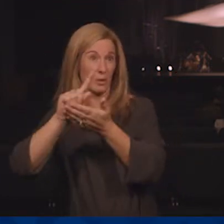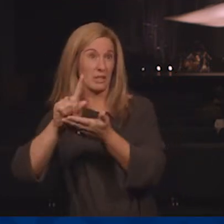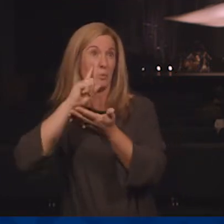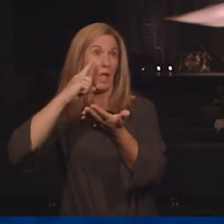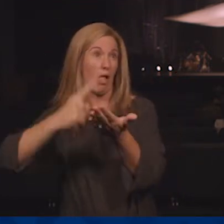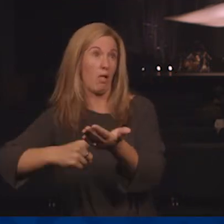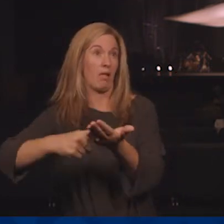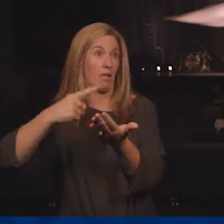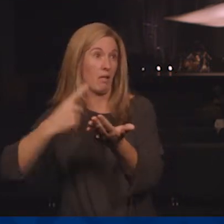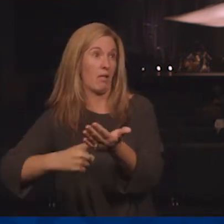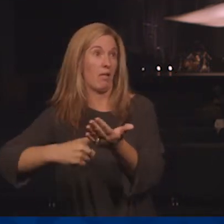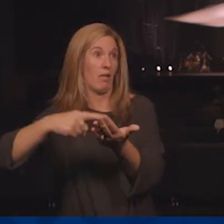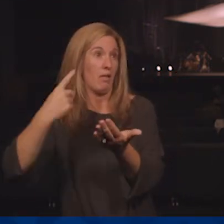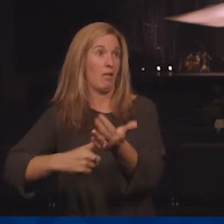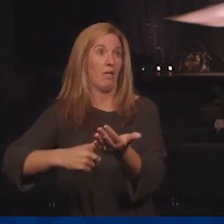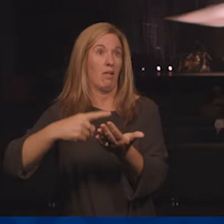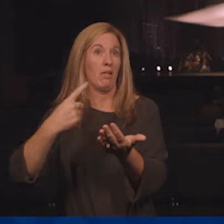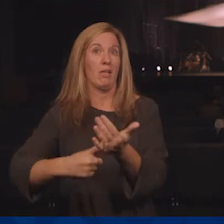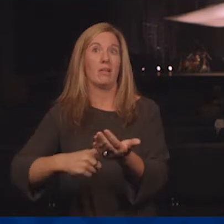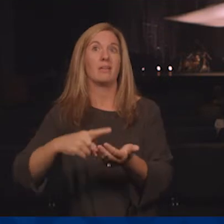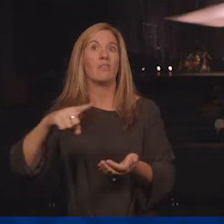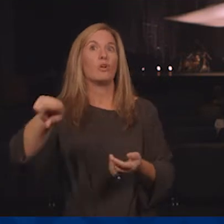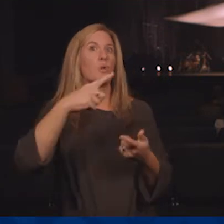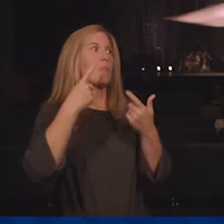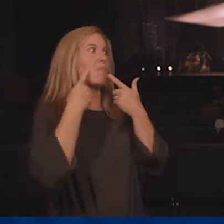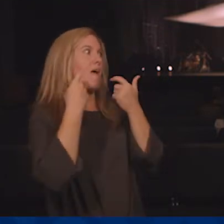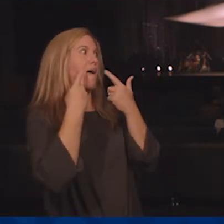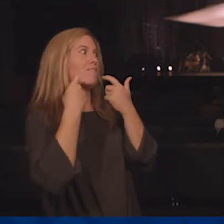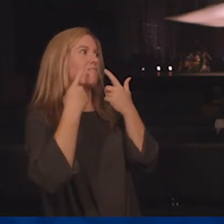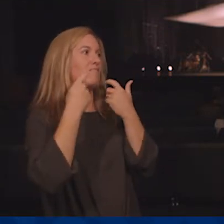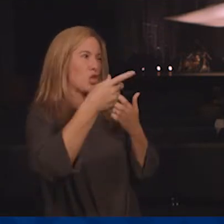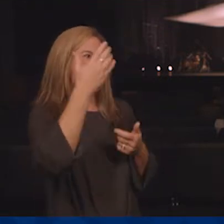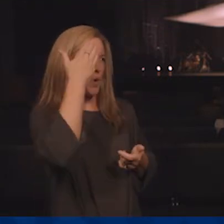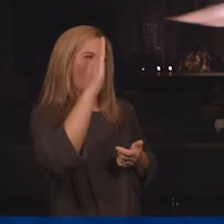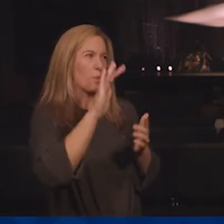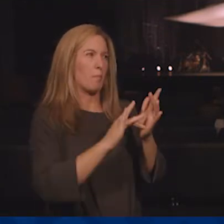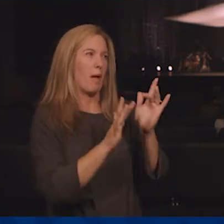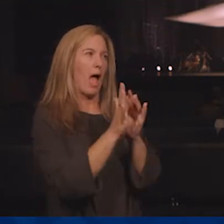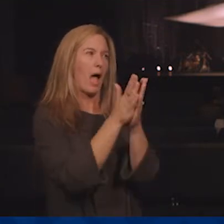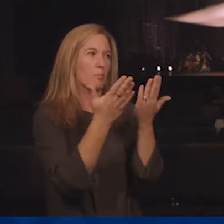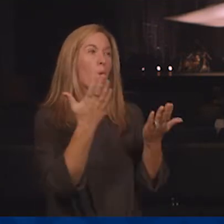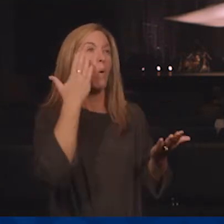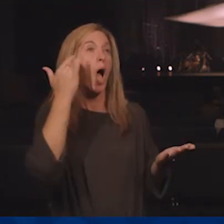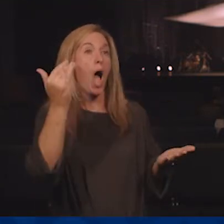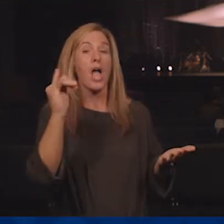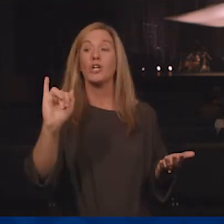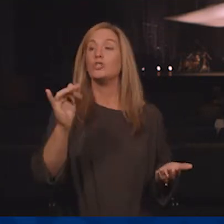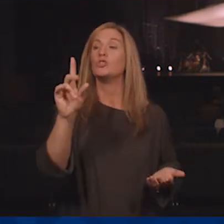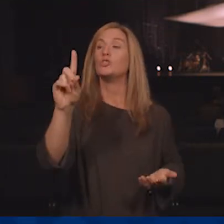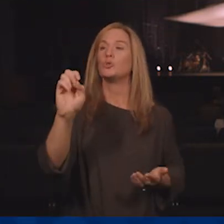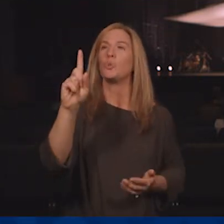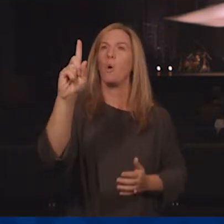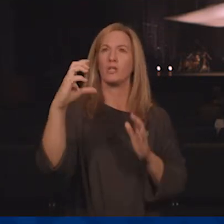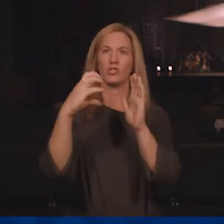Jude. Those of you who are laughing, you're Bible people, because you know Jude only has 1 chapter,